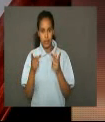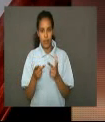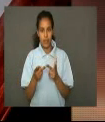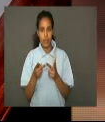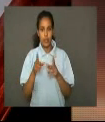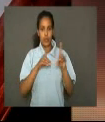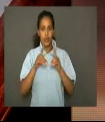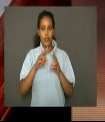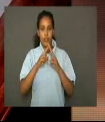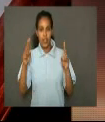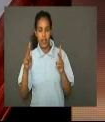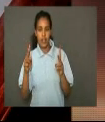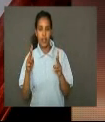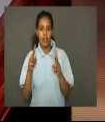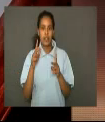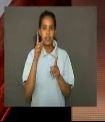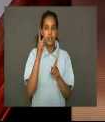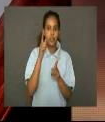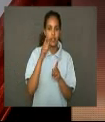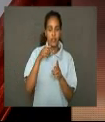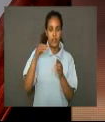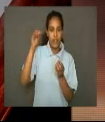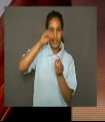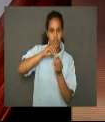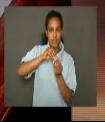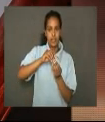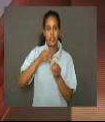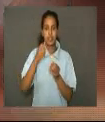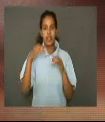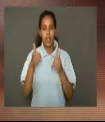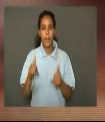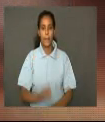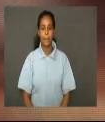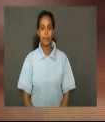do very little at all to further the game.